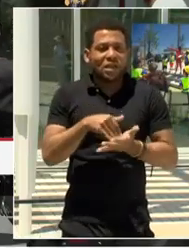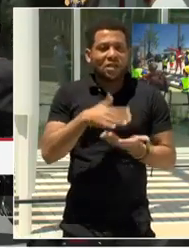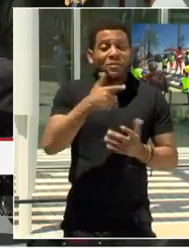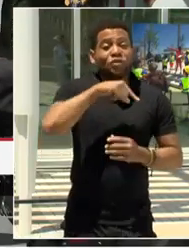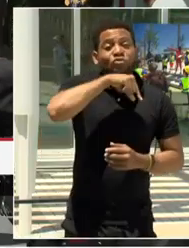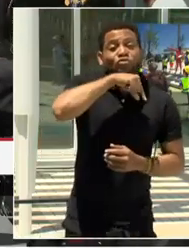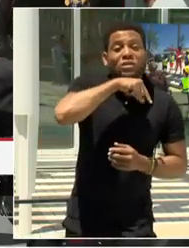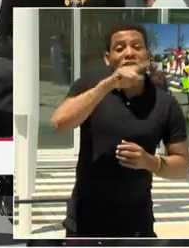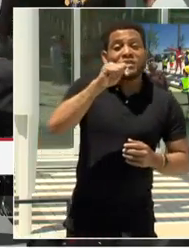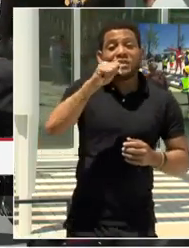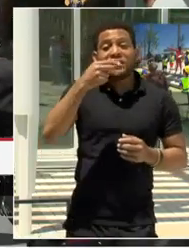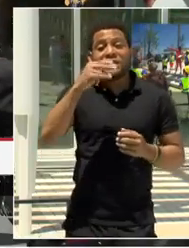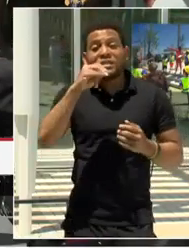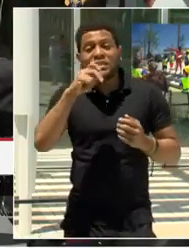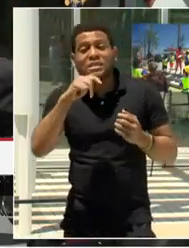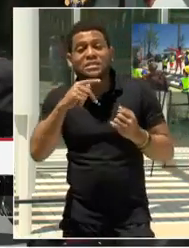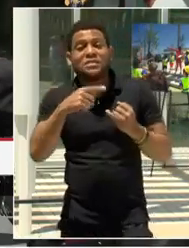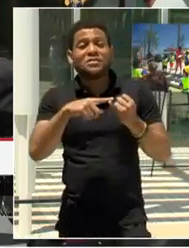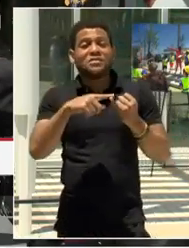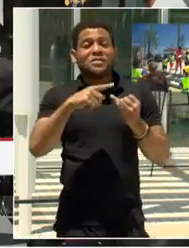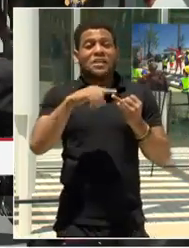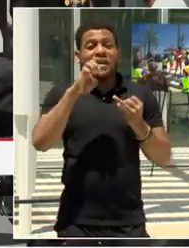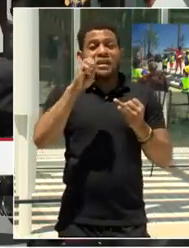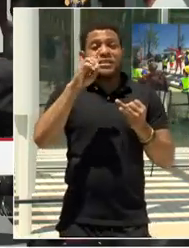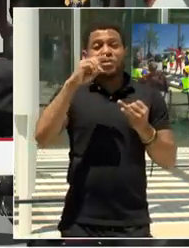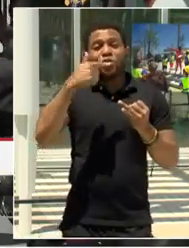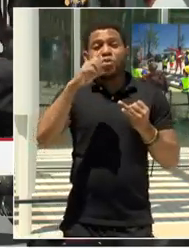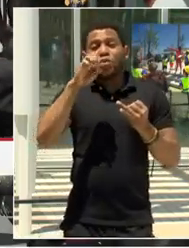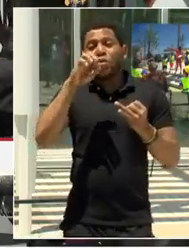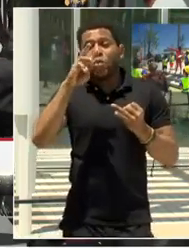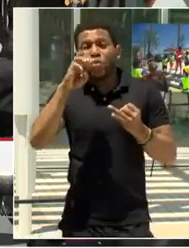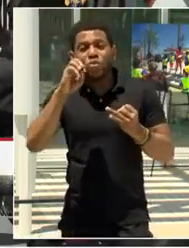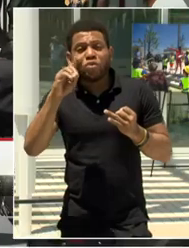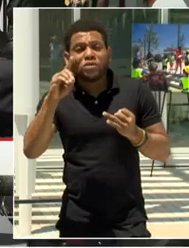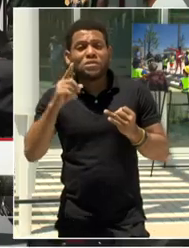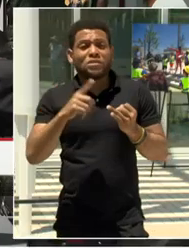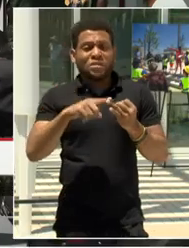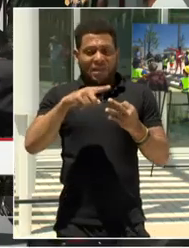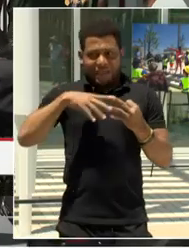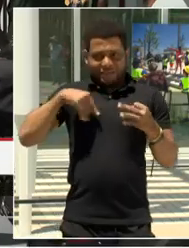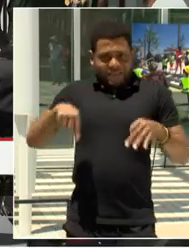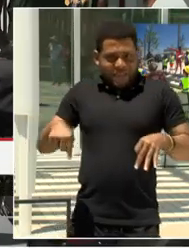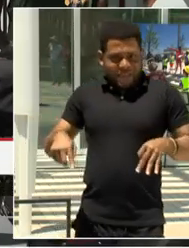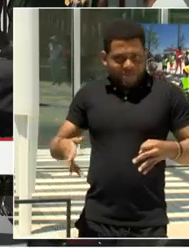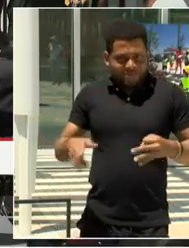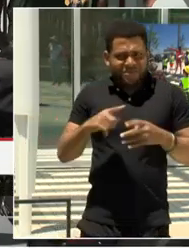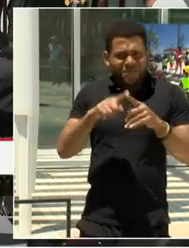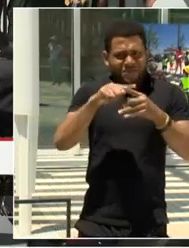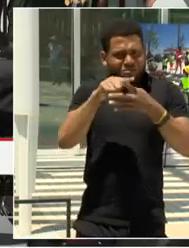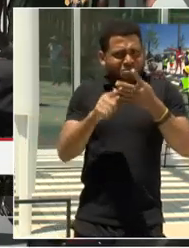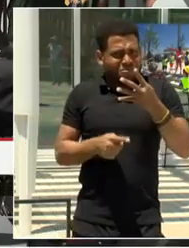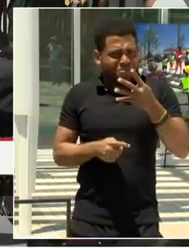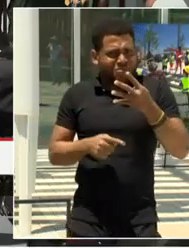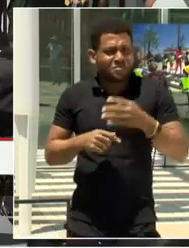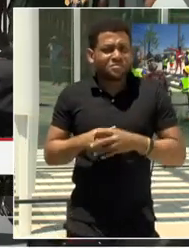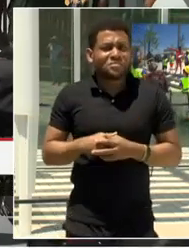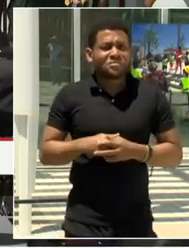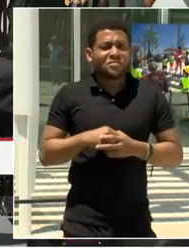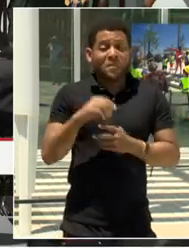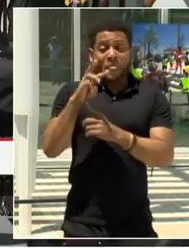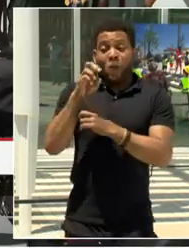adding this one, and there are many others. I also want to acknowledge Director Hunter and DGS. I leaned over and said, was this